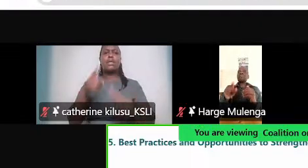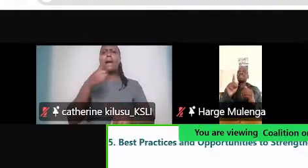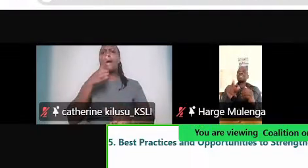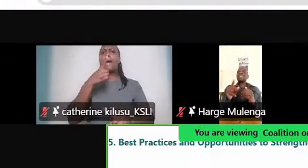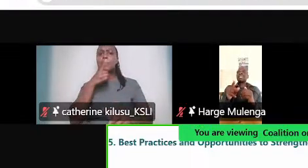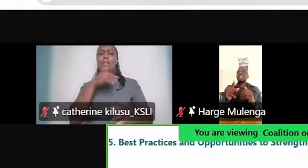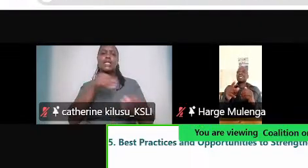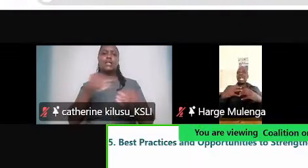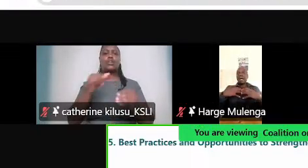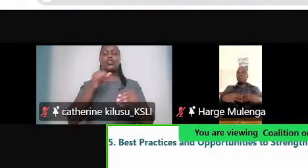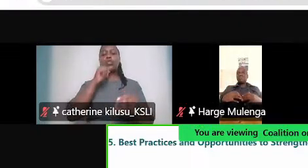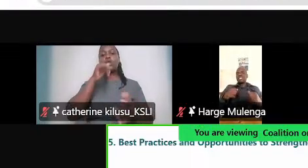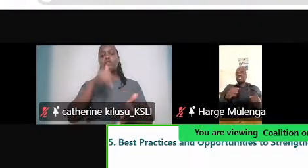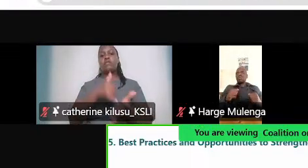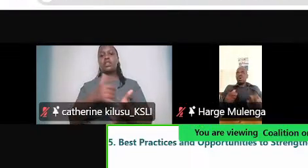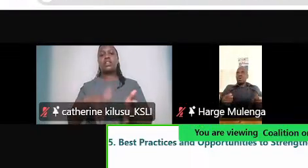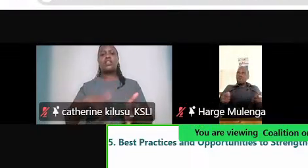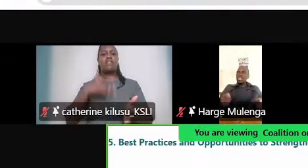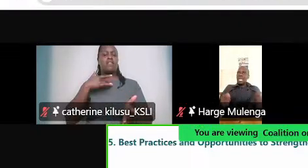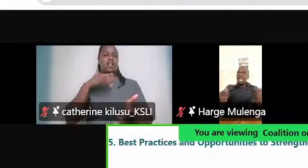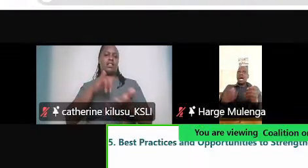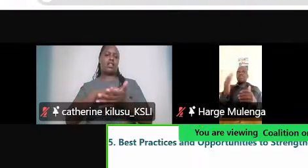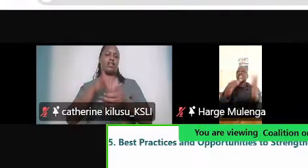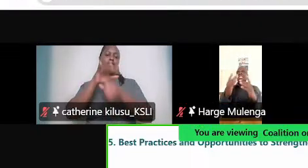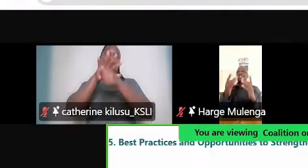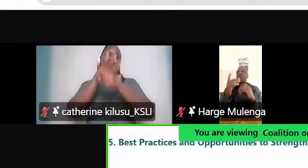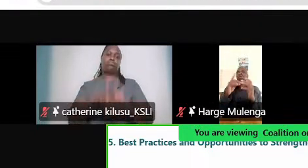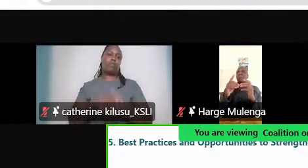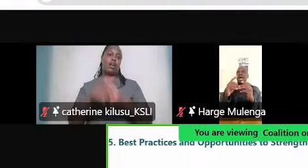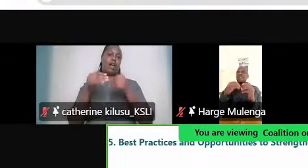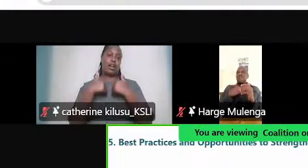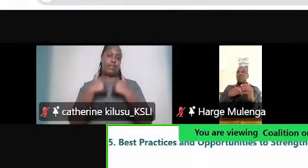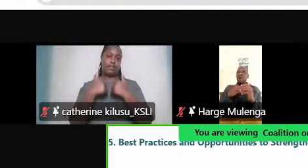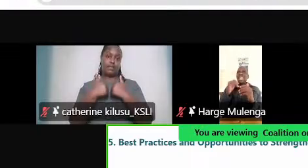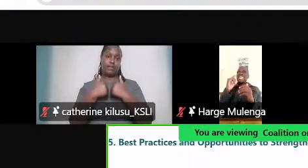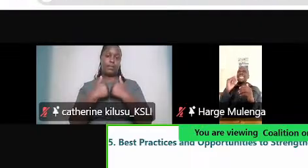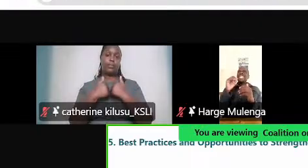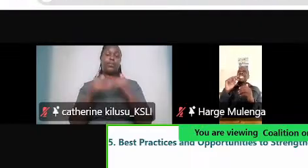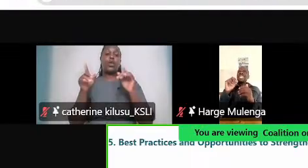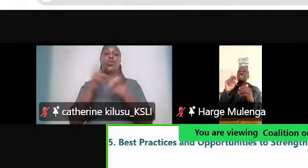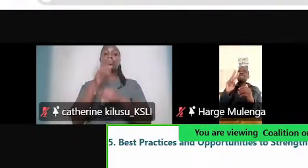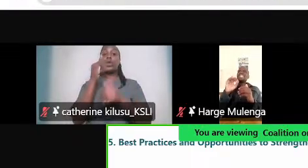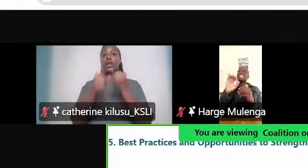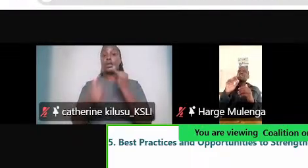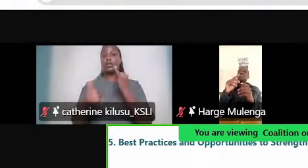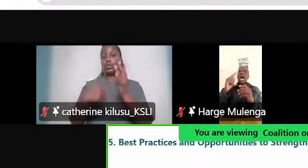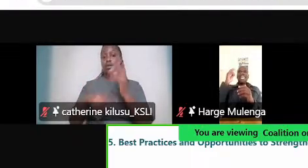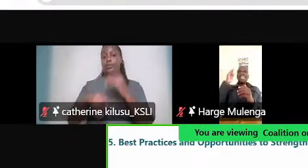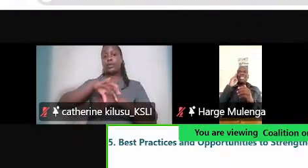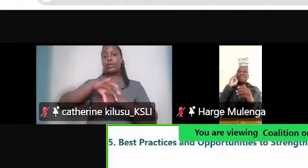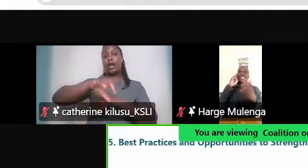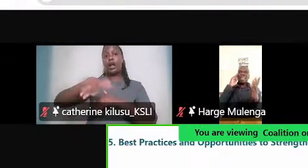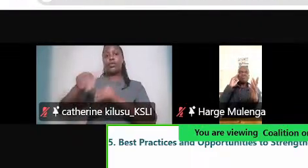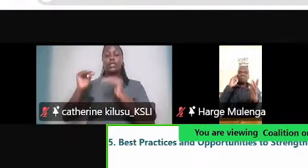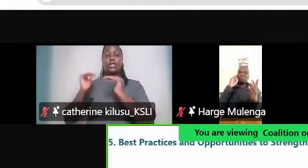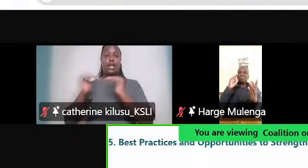discrimination between them, among them. And the lastly is a county level variation